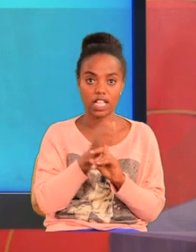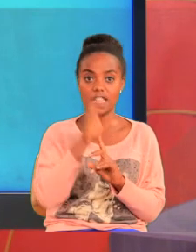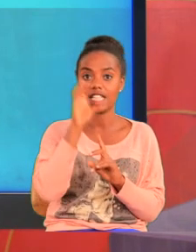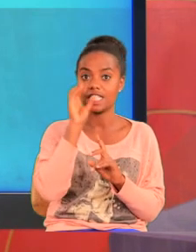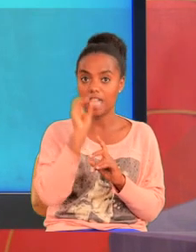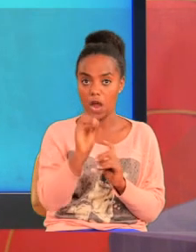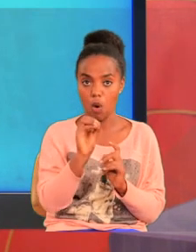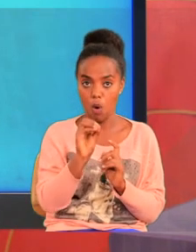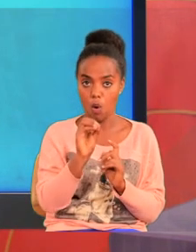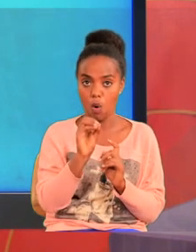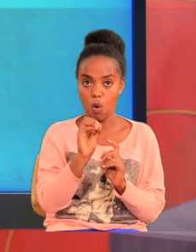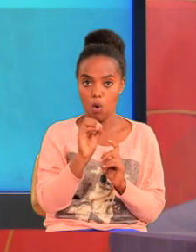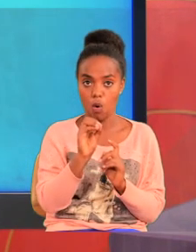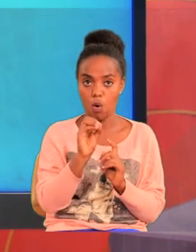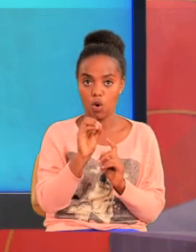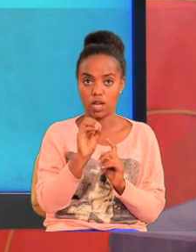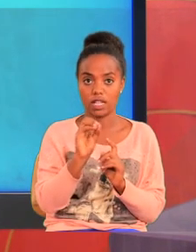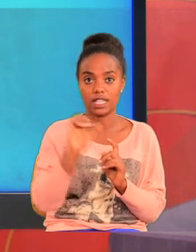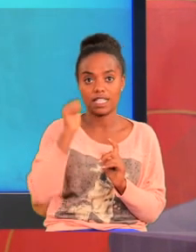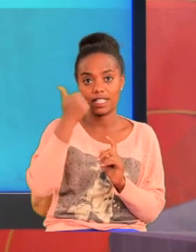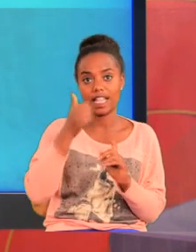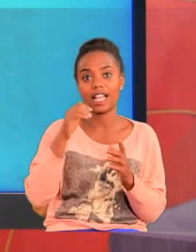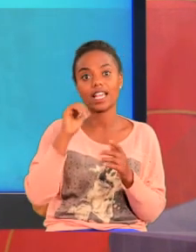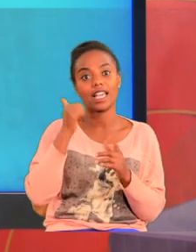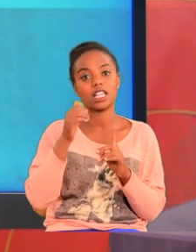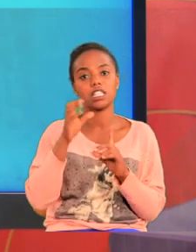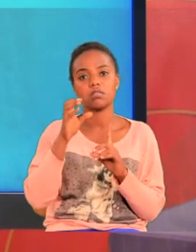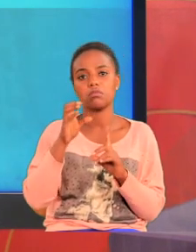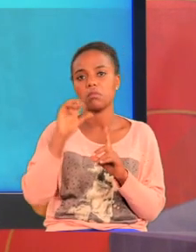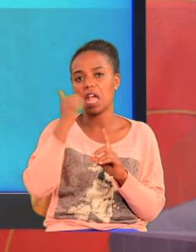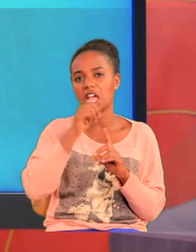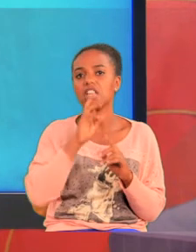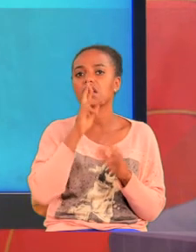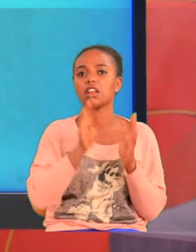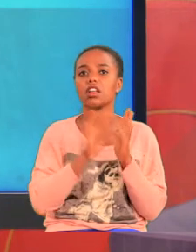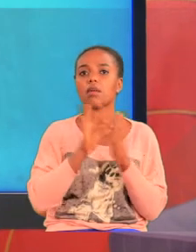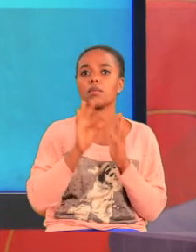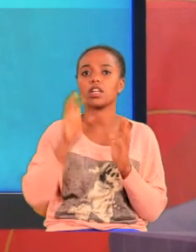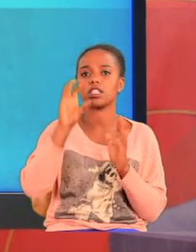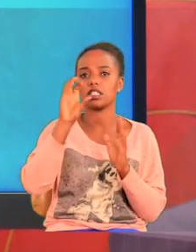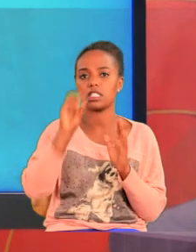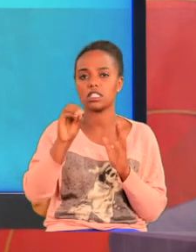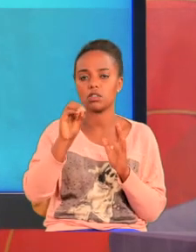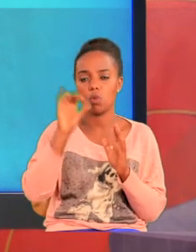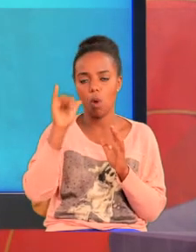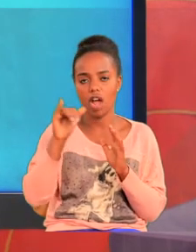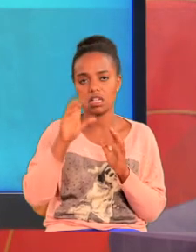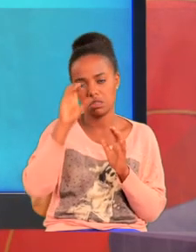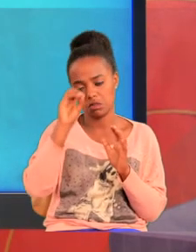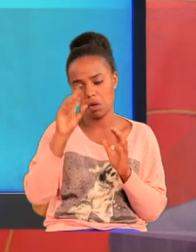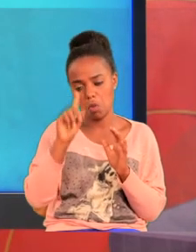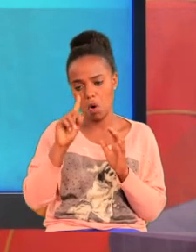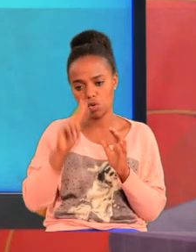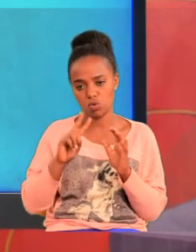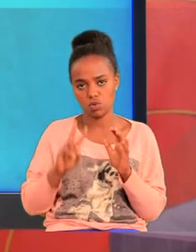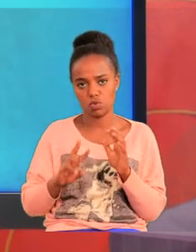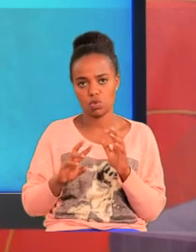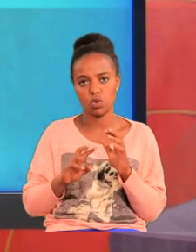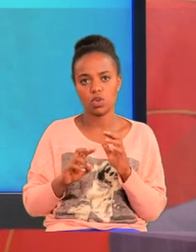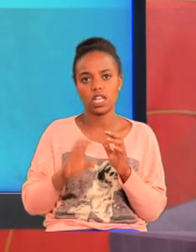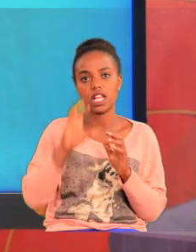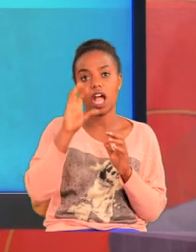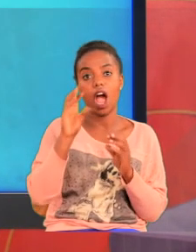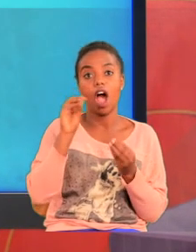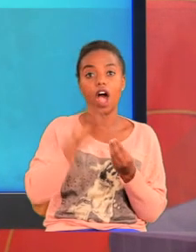0, take any real number, 0, 1, 2, and so on. If you square it, you have some value, add with